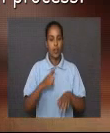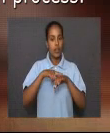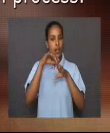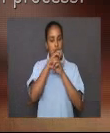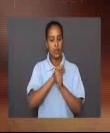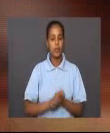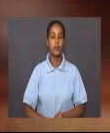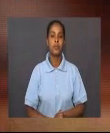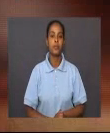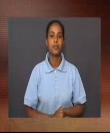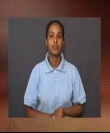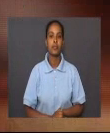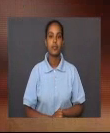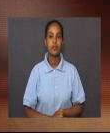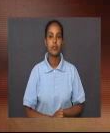Time's up.